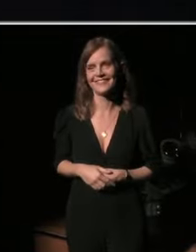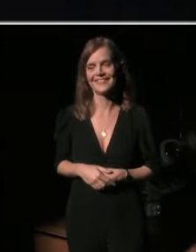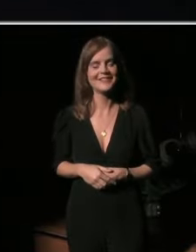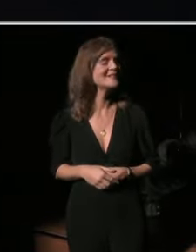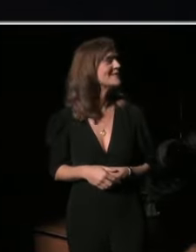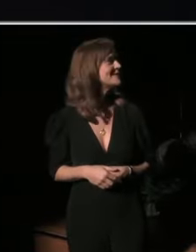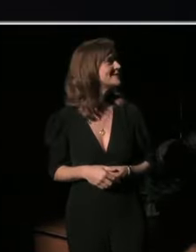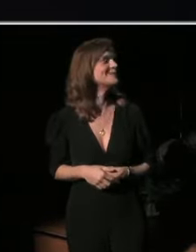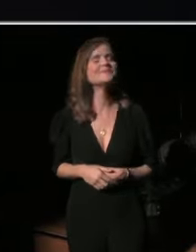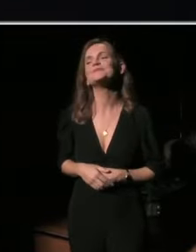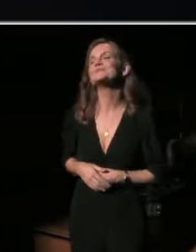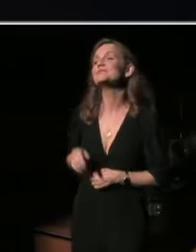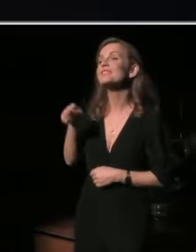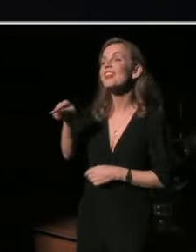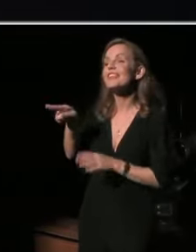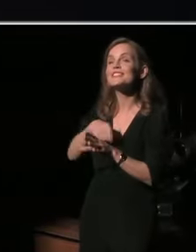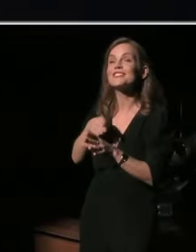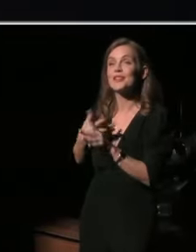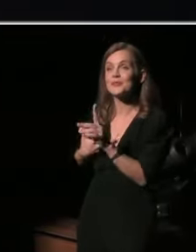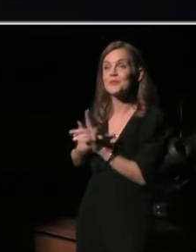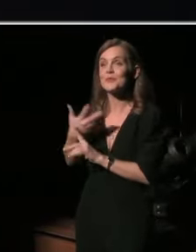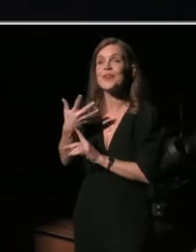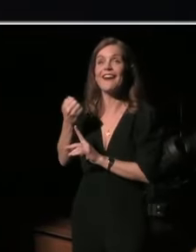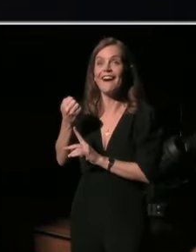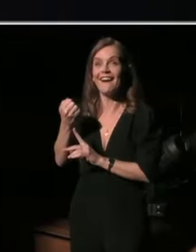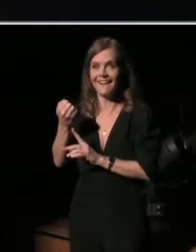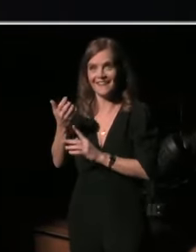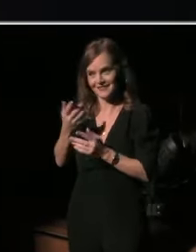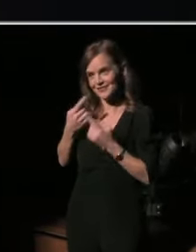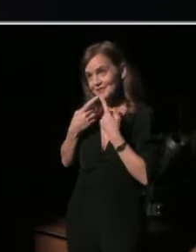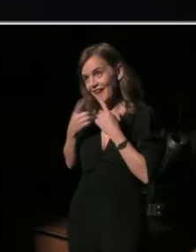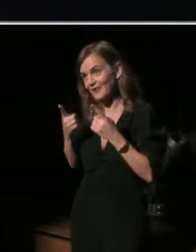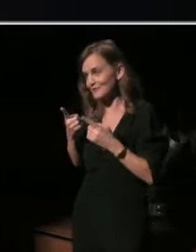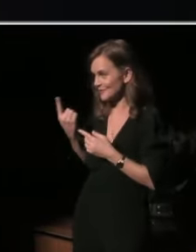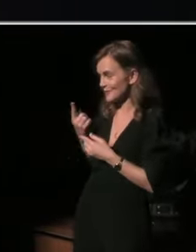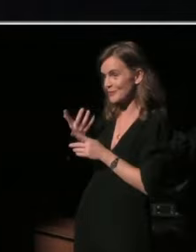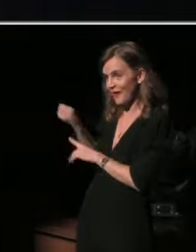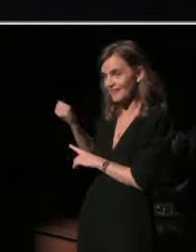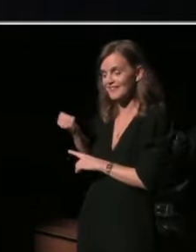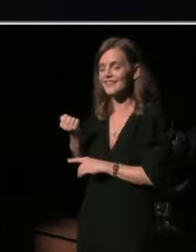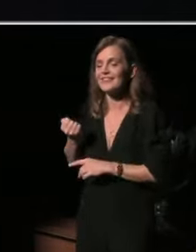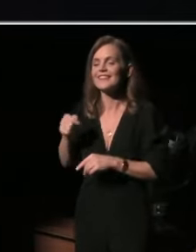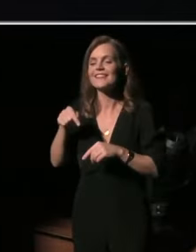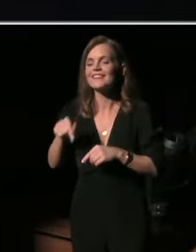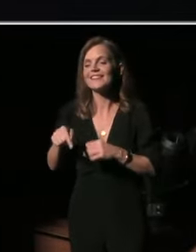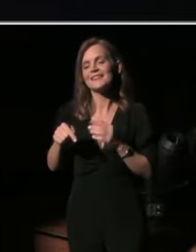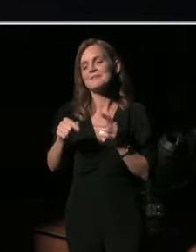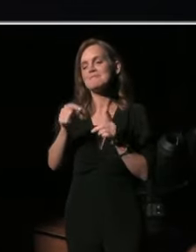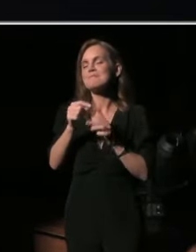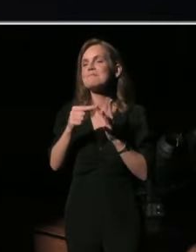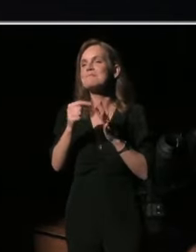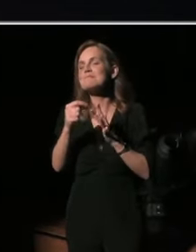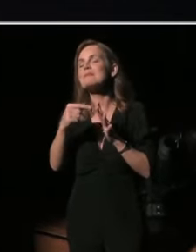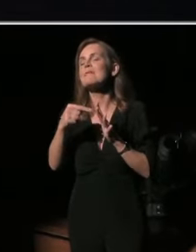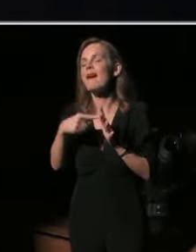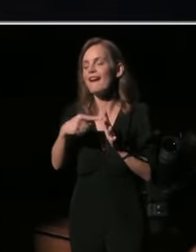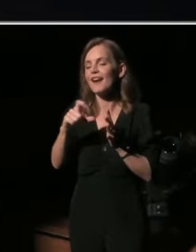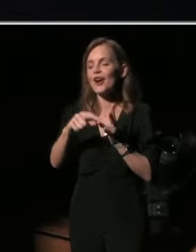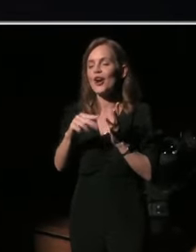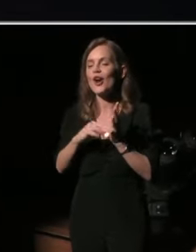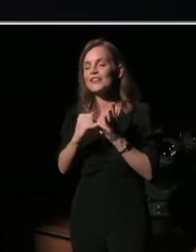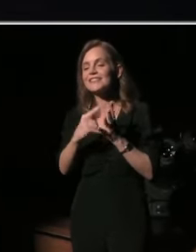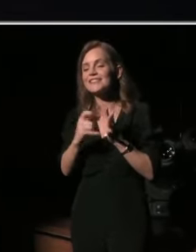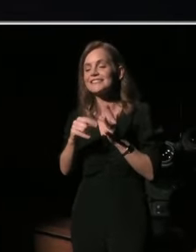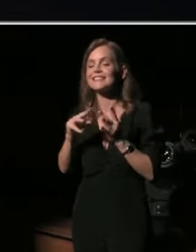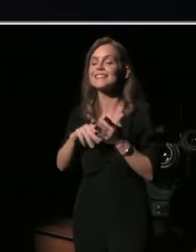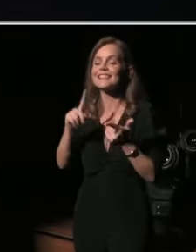To announce this year's recipient, please welcome Televisual's factual editor, Pippa Condesdine, and